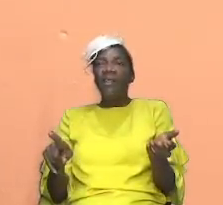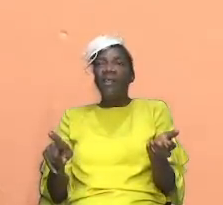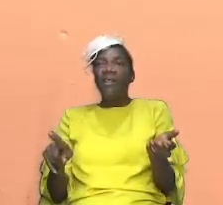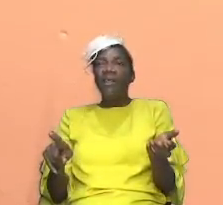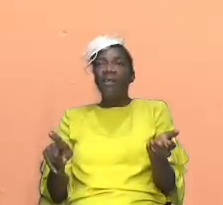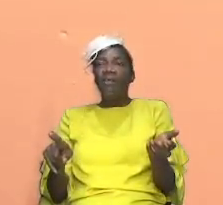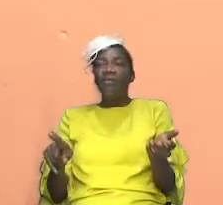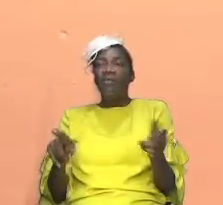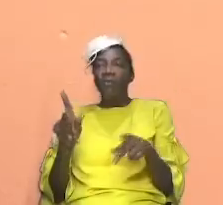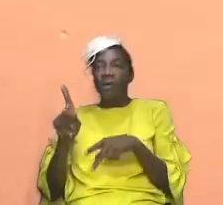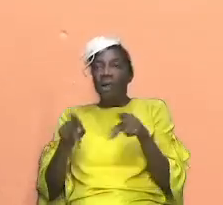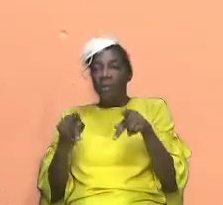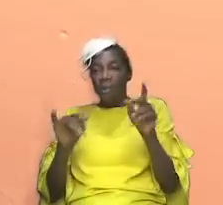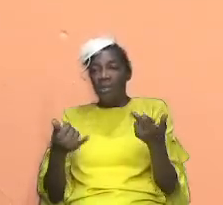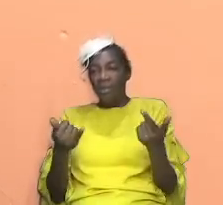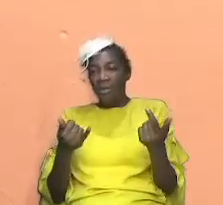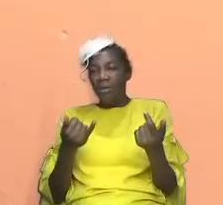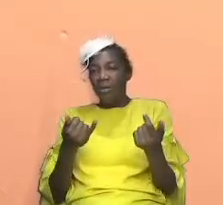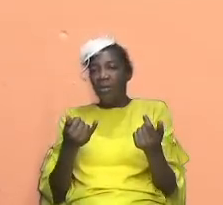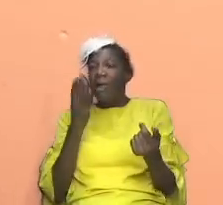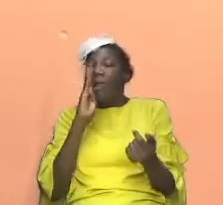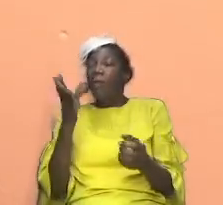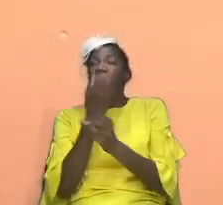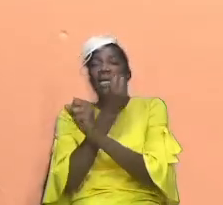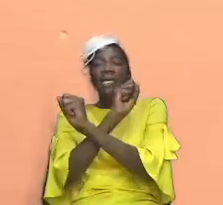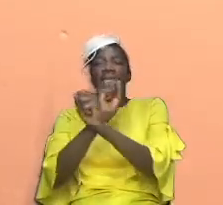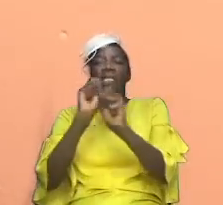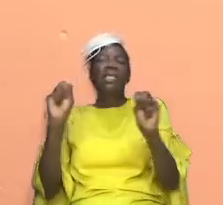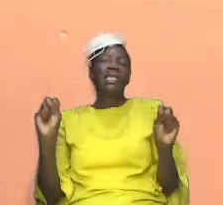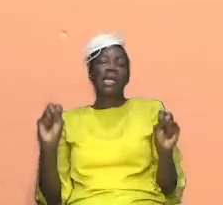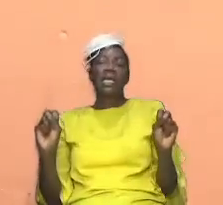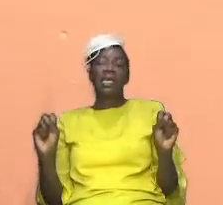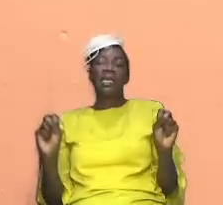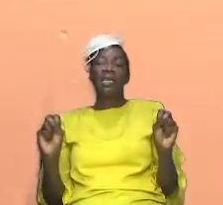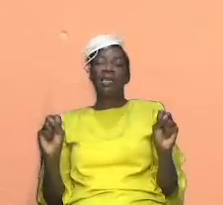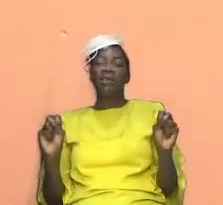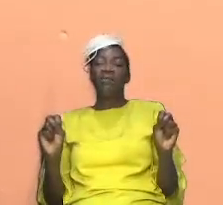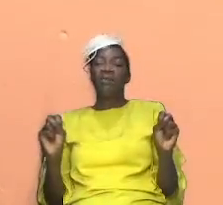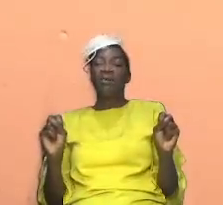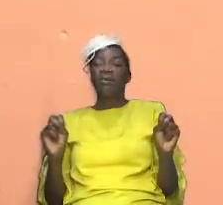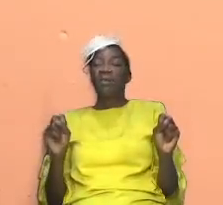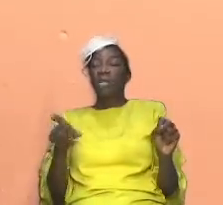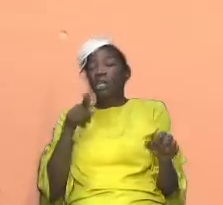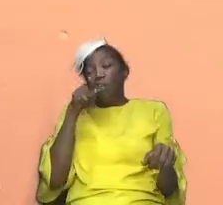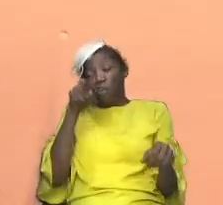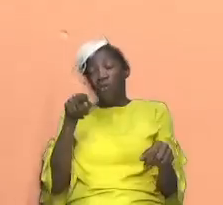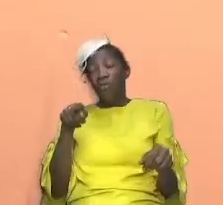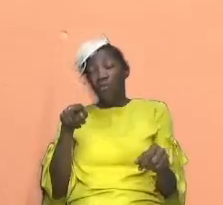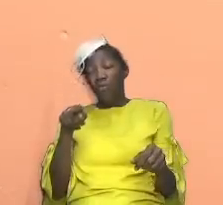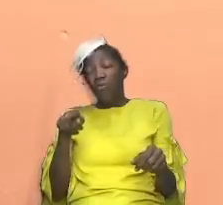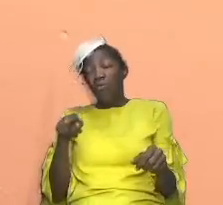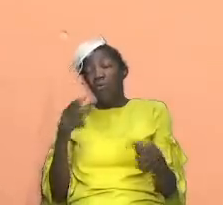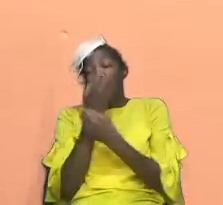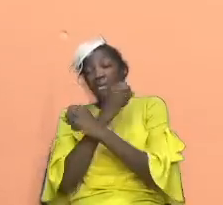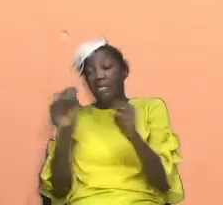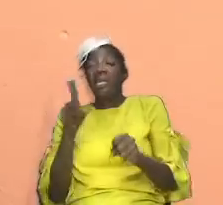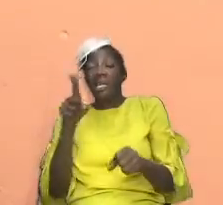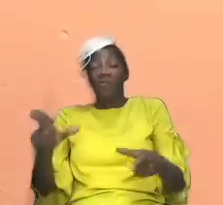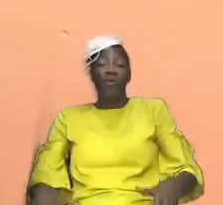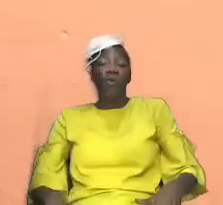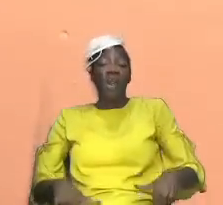folks to just be saved. And once you are saved, you then live